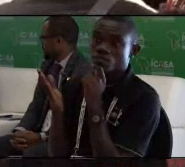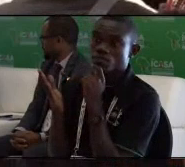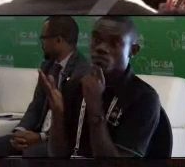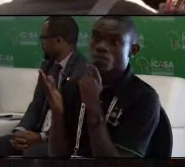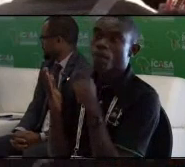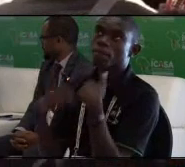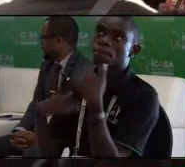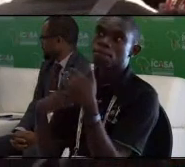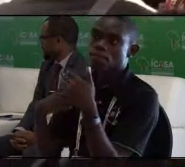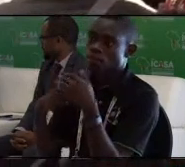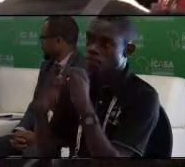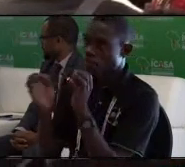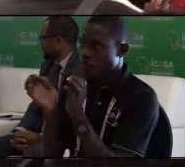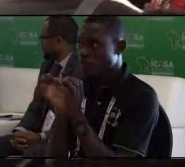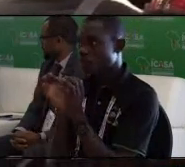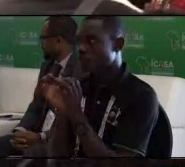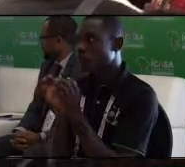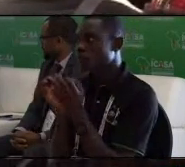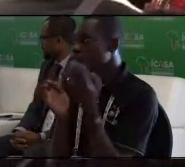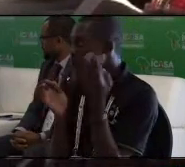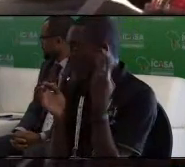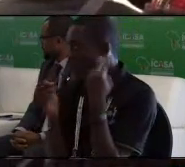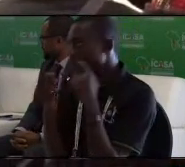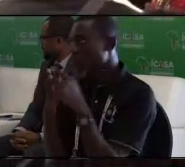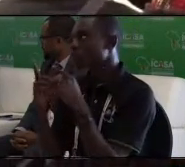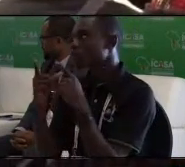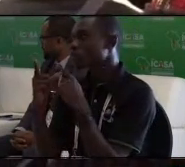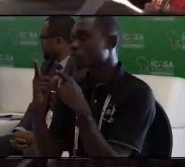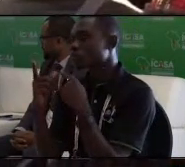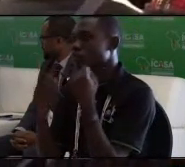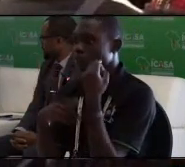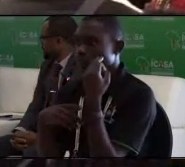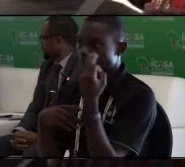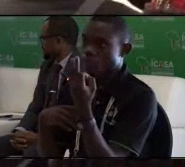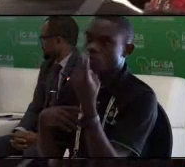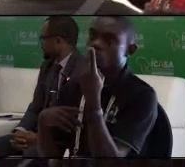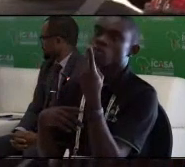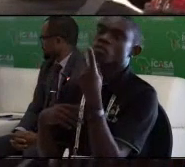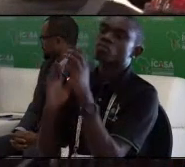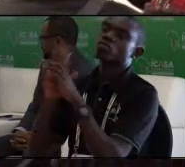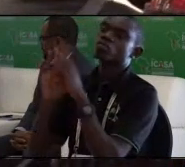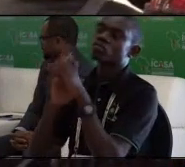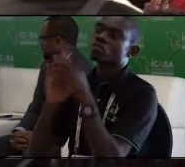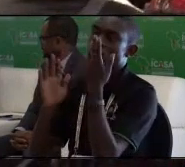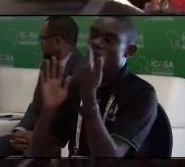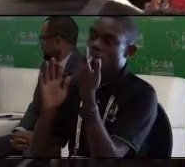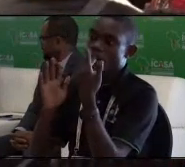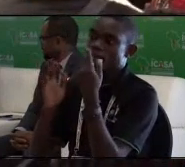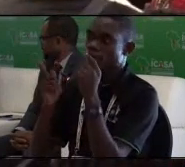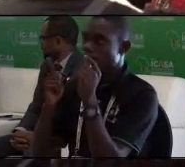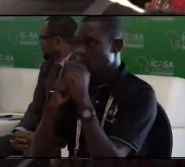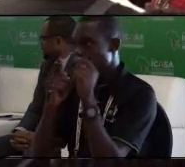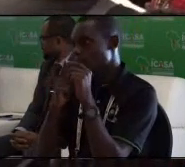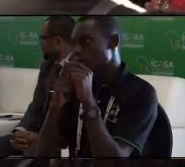procurement for the next Global Fund round is really quite intense, was also already under MNF3, two of the countries with the highest number of test